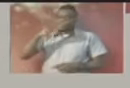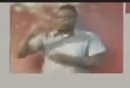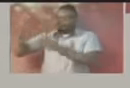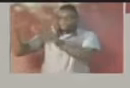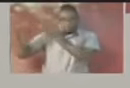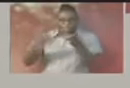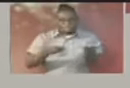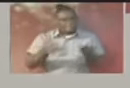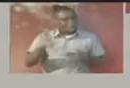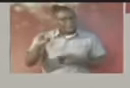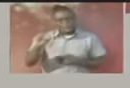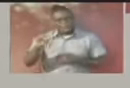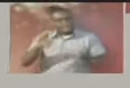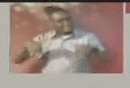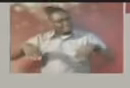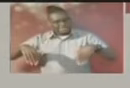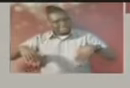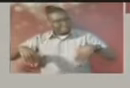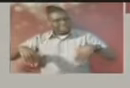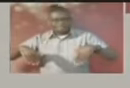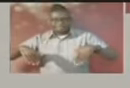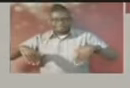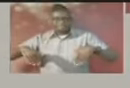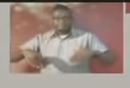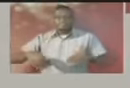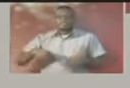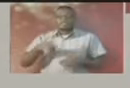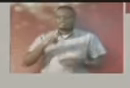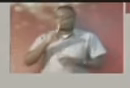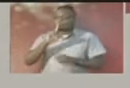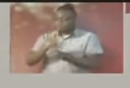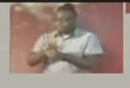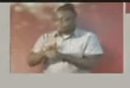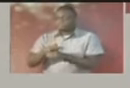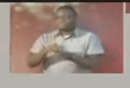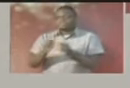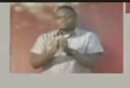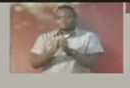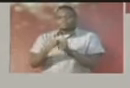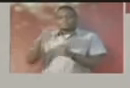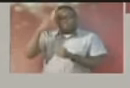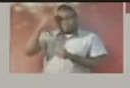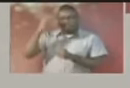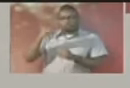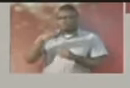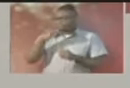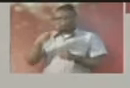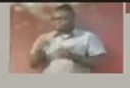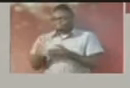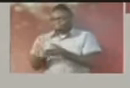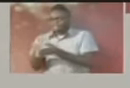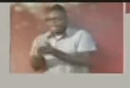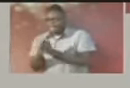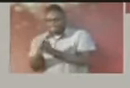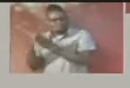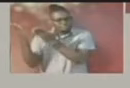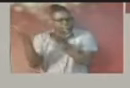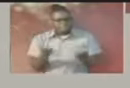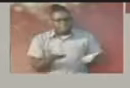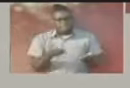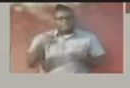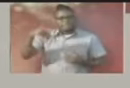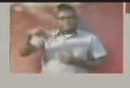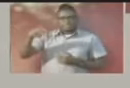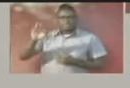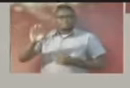have confirmed with the head of the Food and Drug Division this morning that no request has been made to his department for importation and no approval therefore has